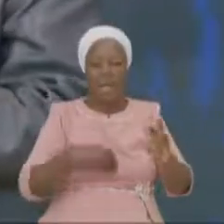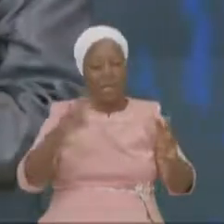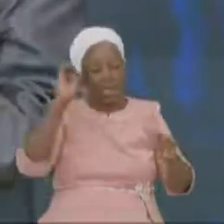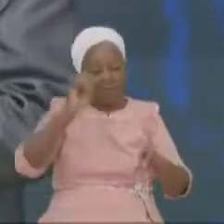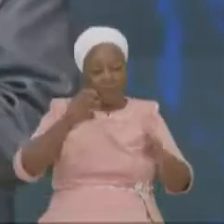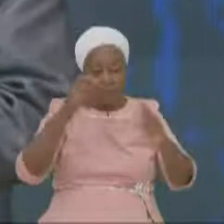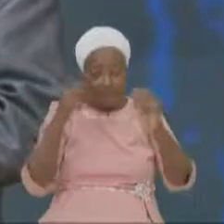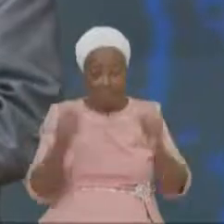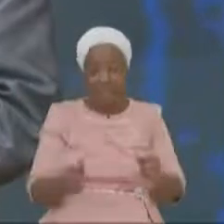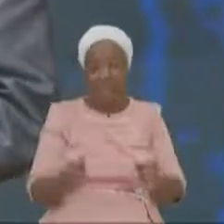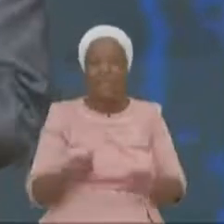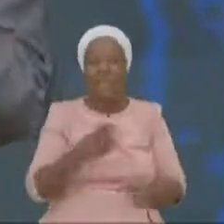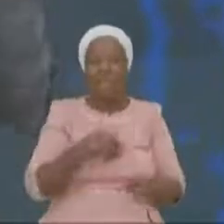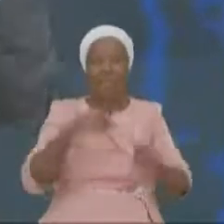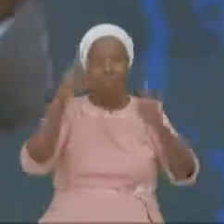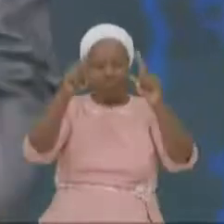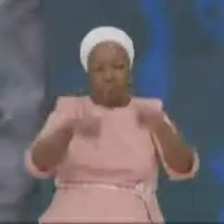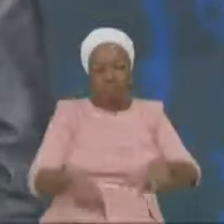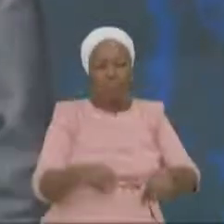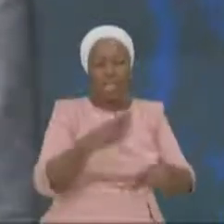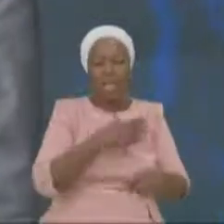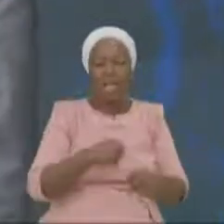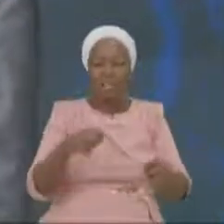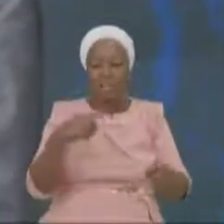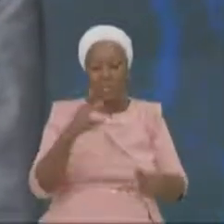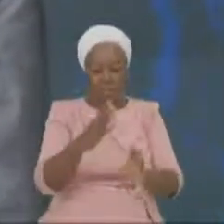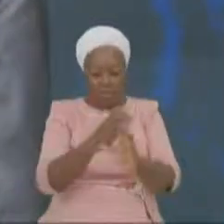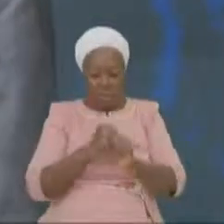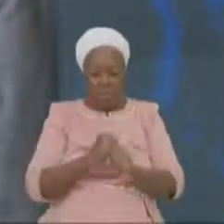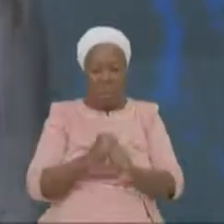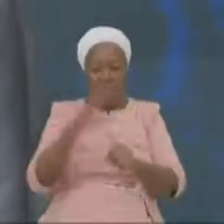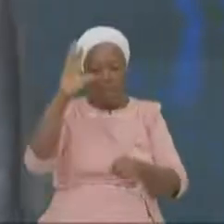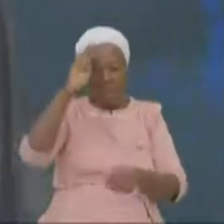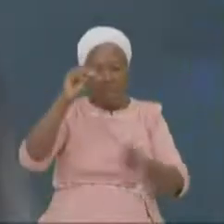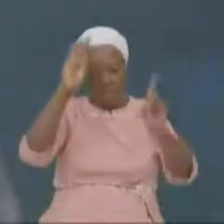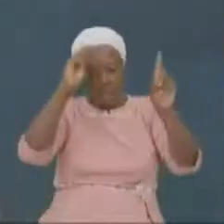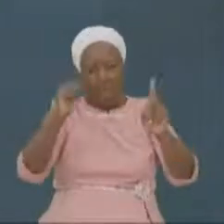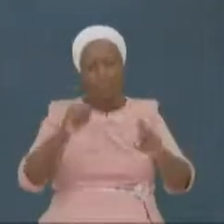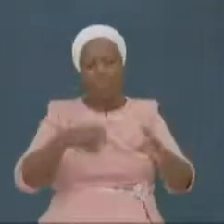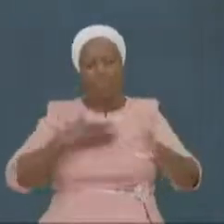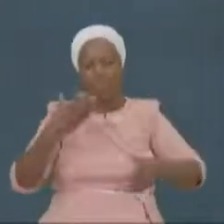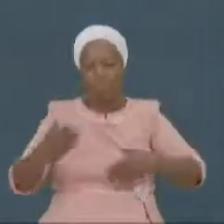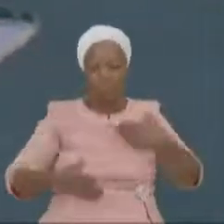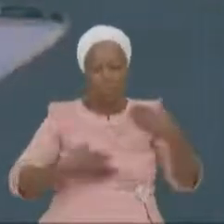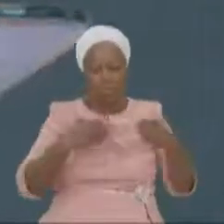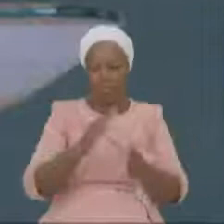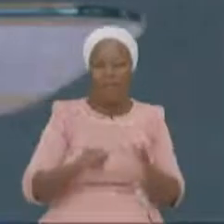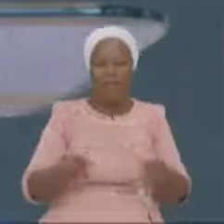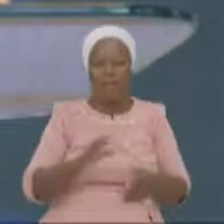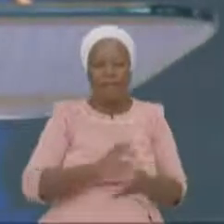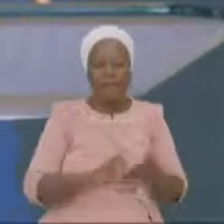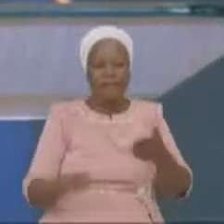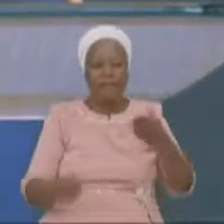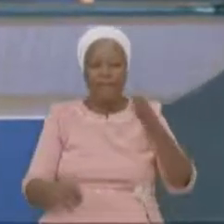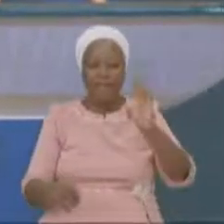haste and he came down and received him joyfully. Verse 7,